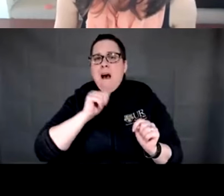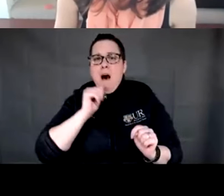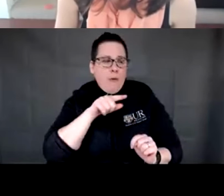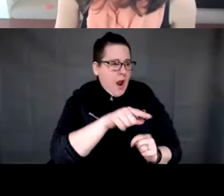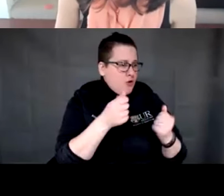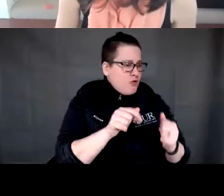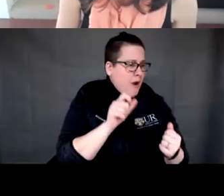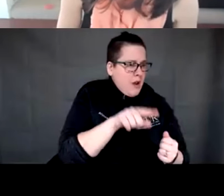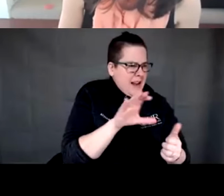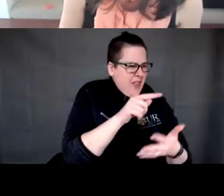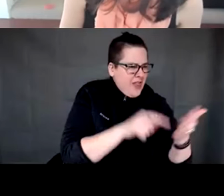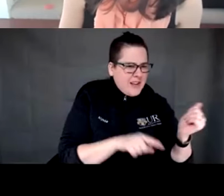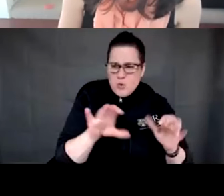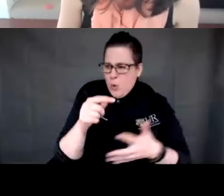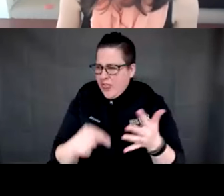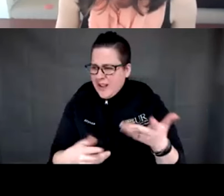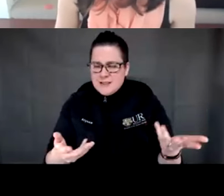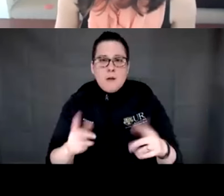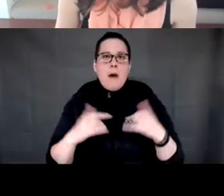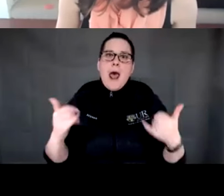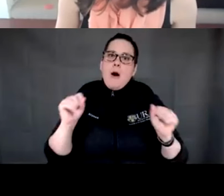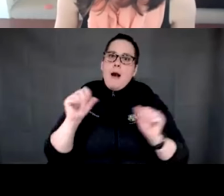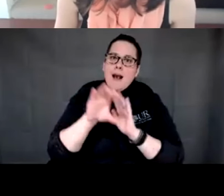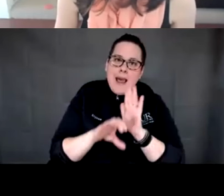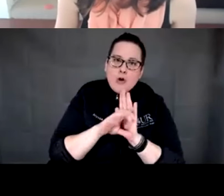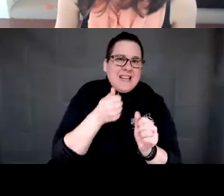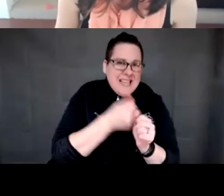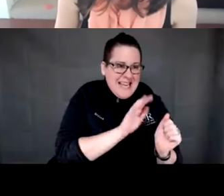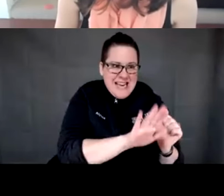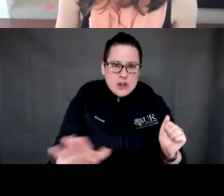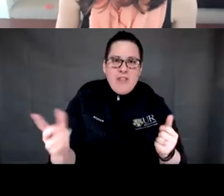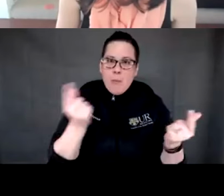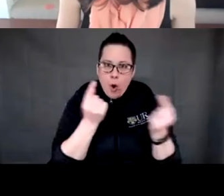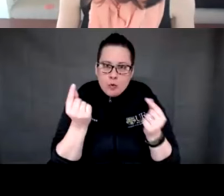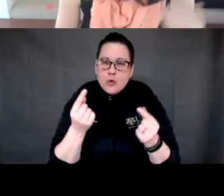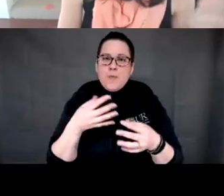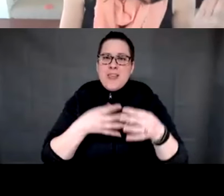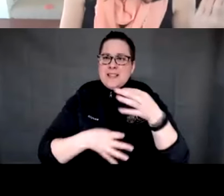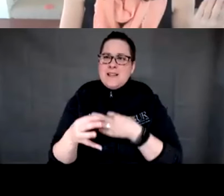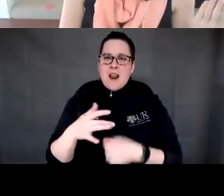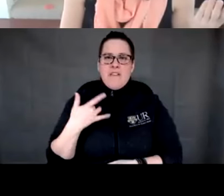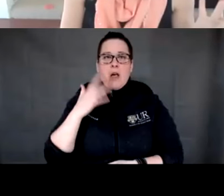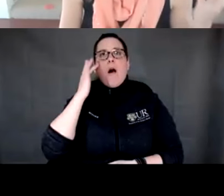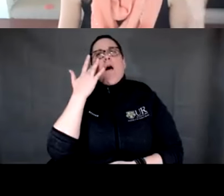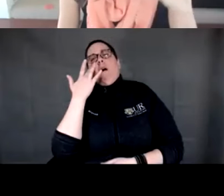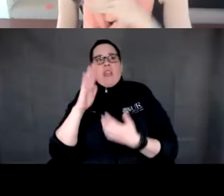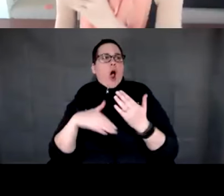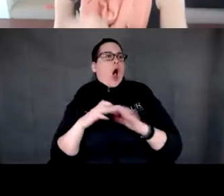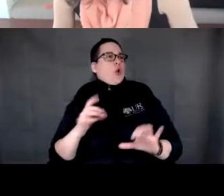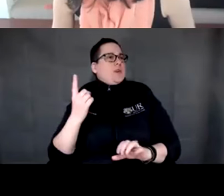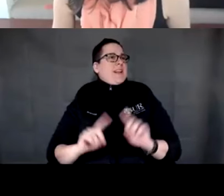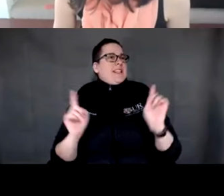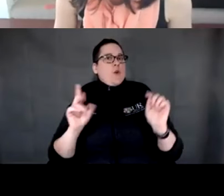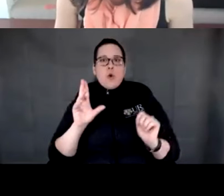hard to characterize. But now we can characterize what all of the individual organisms are doing. And instead of that being a nuisance, it can be kind of an